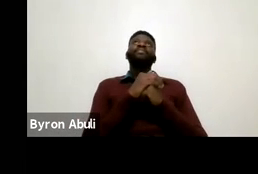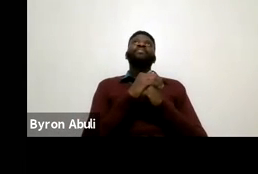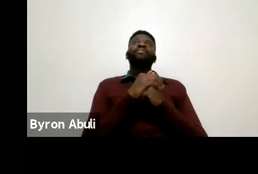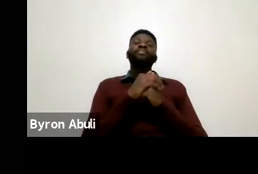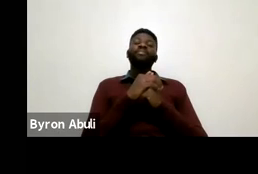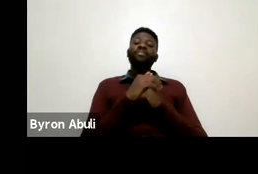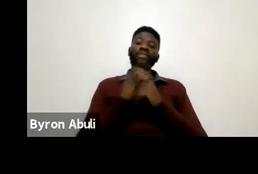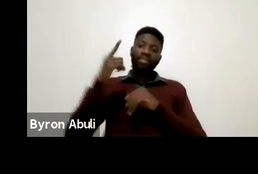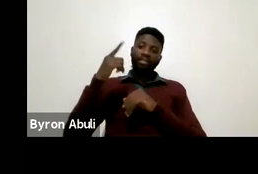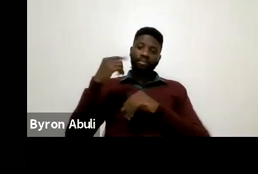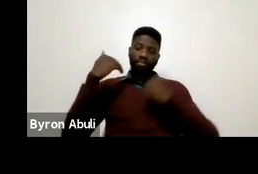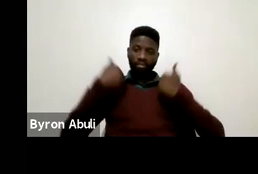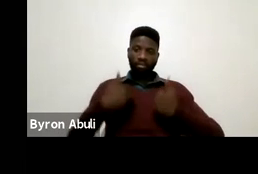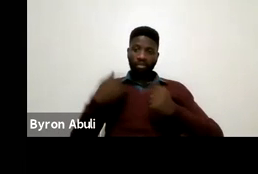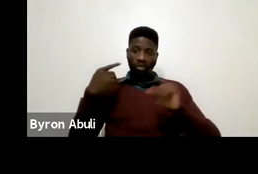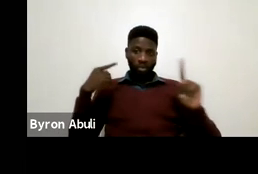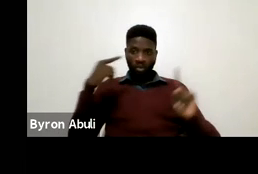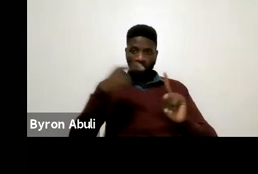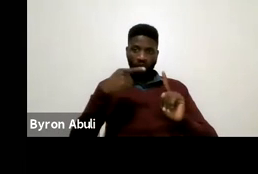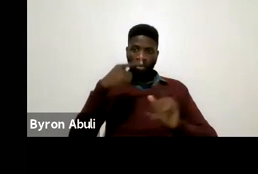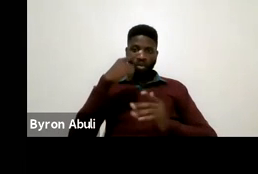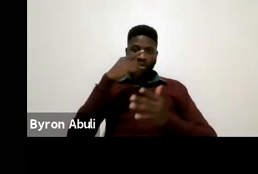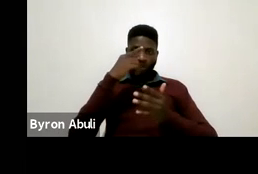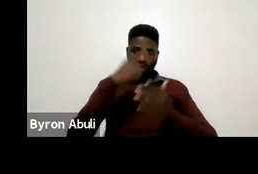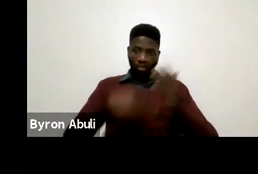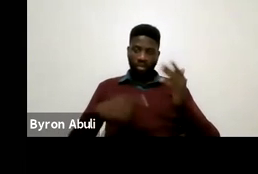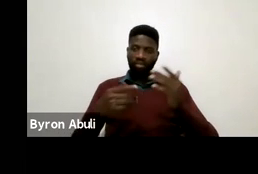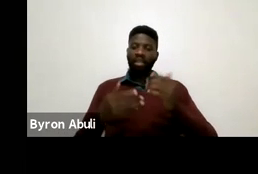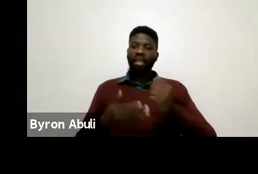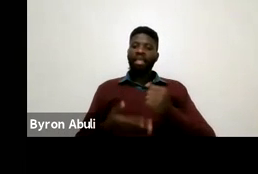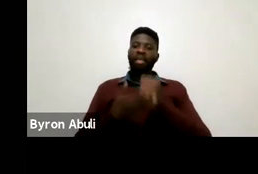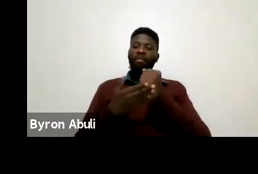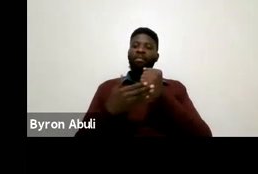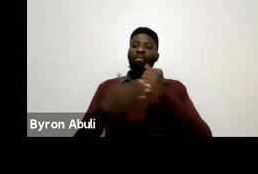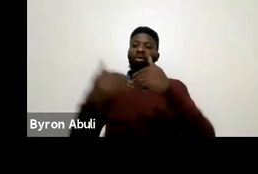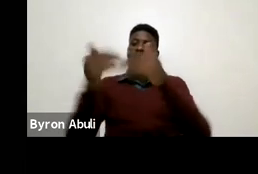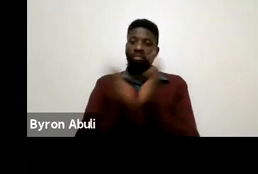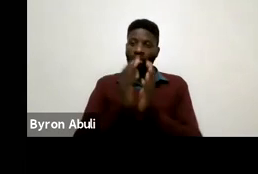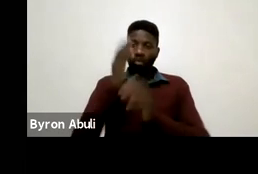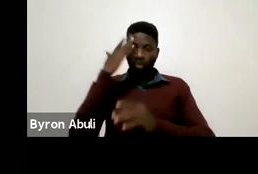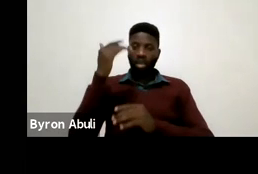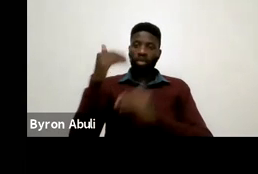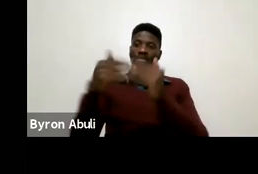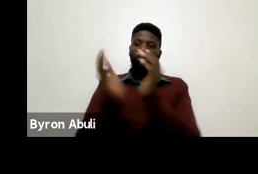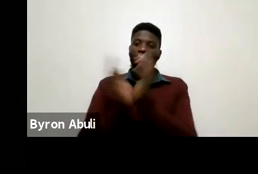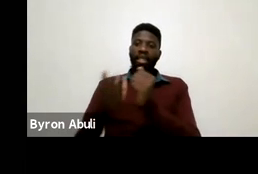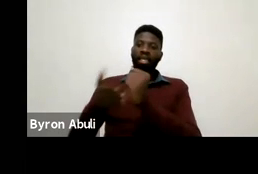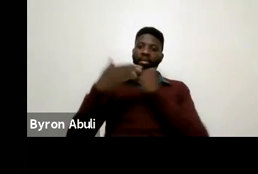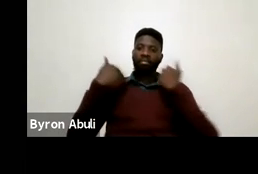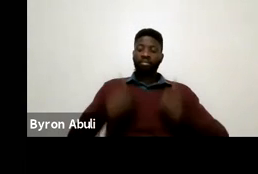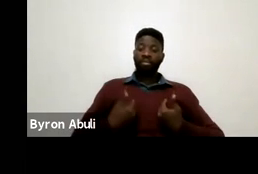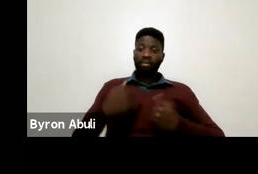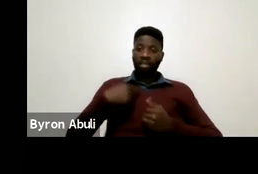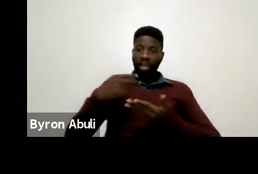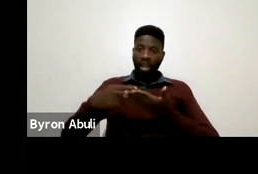is to give back to the community what they have given to me, because my high school, I studied through